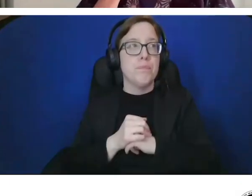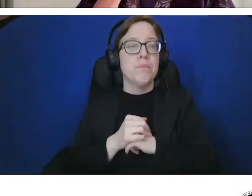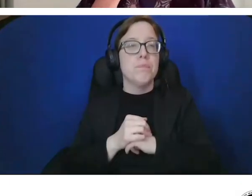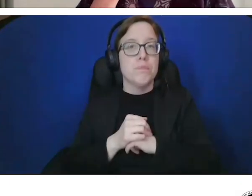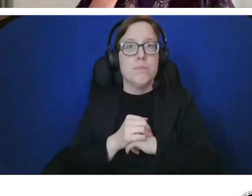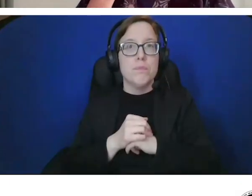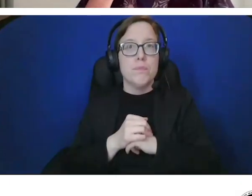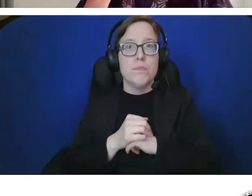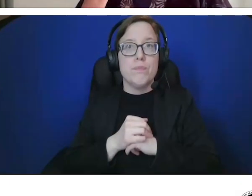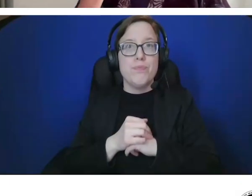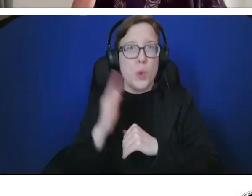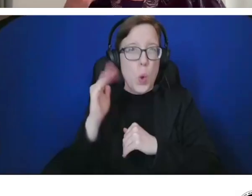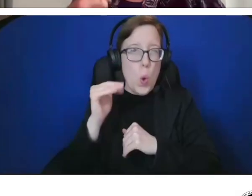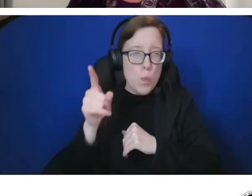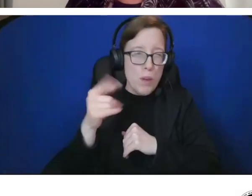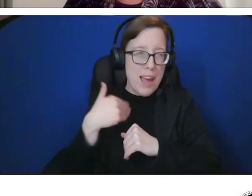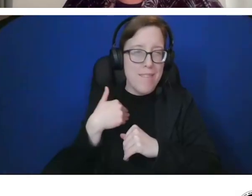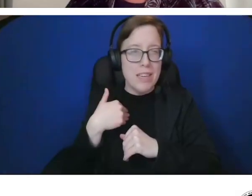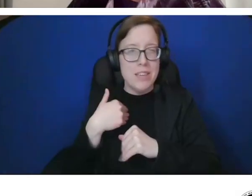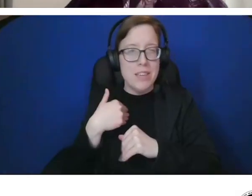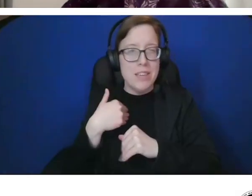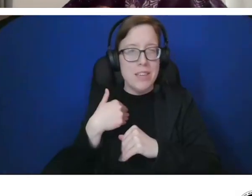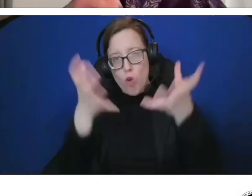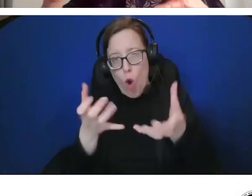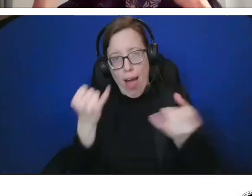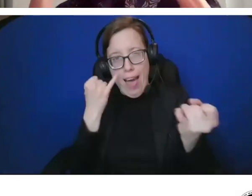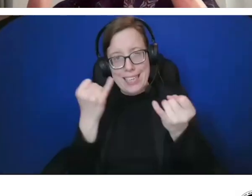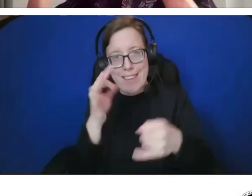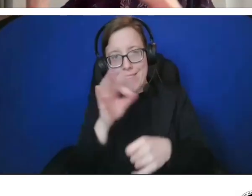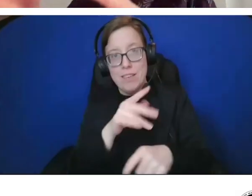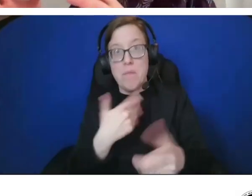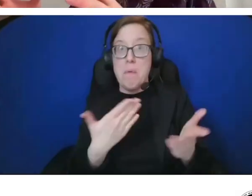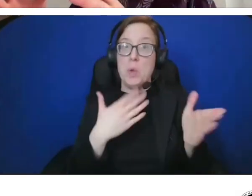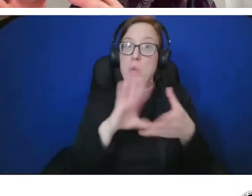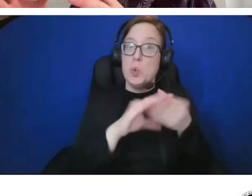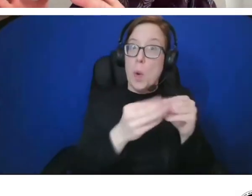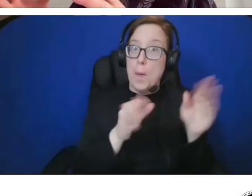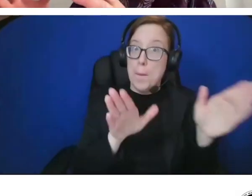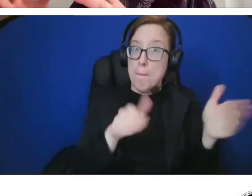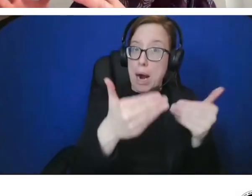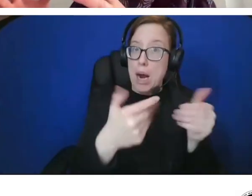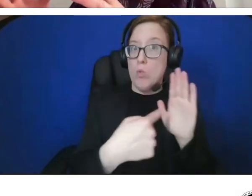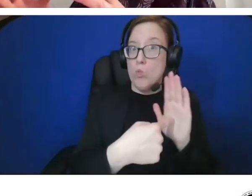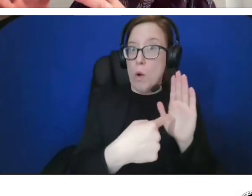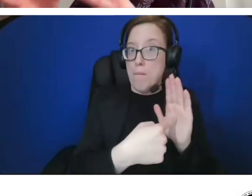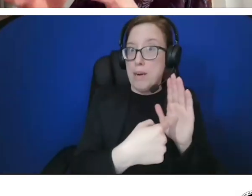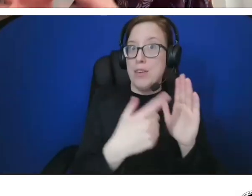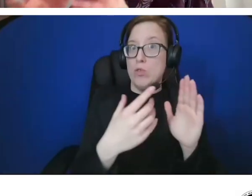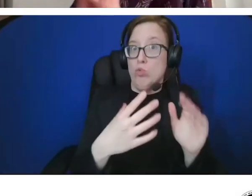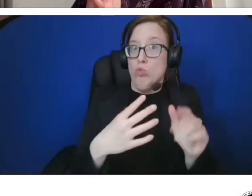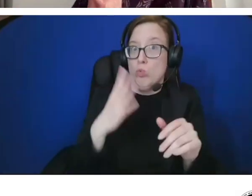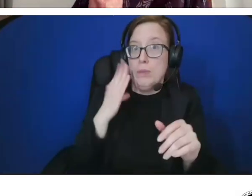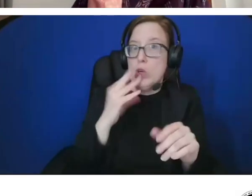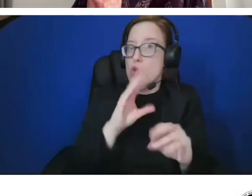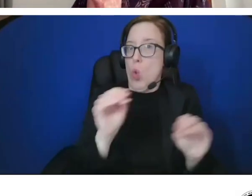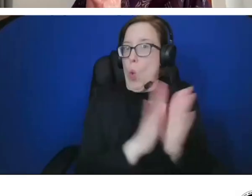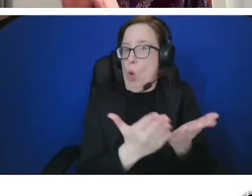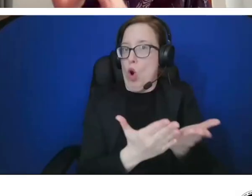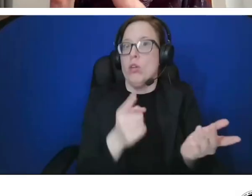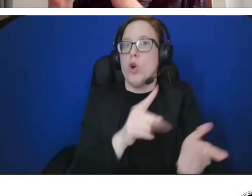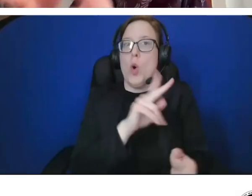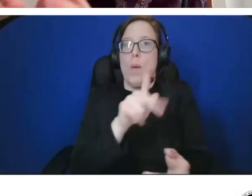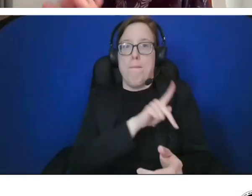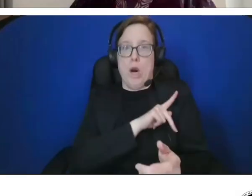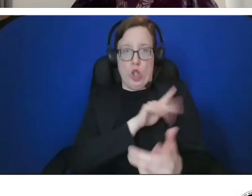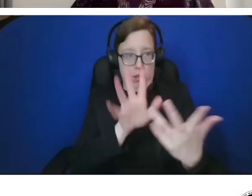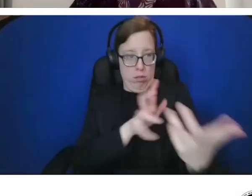All right, so I hope you get the general idea. You may have a story box that represents an experience and there's no book with it.